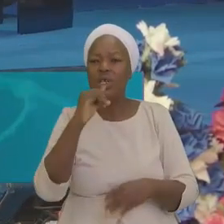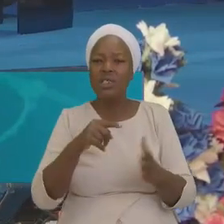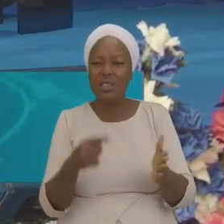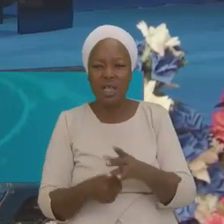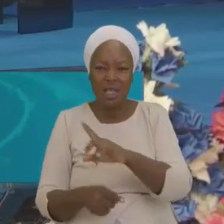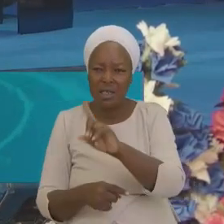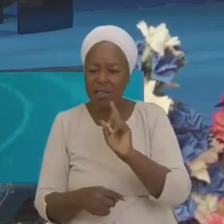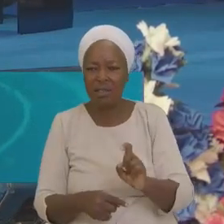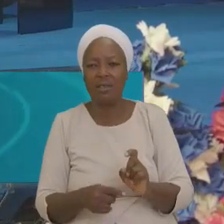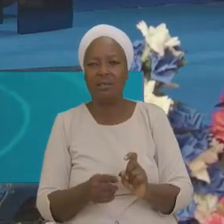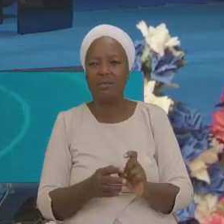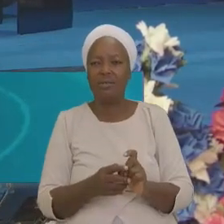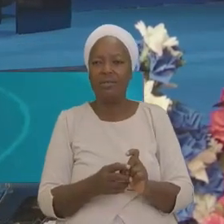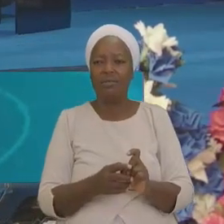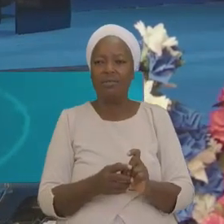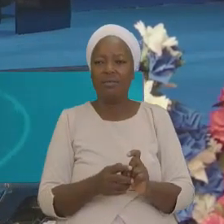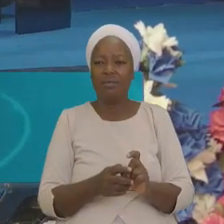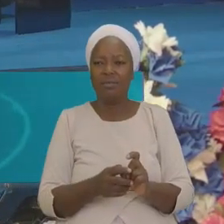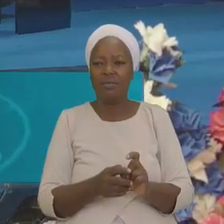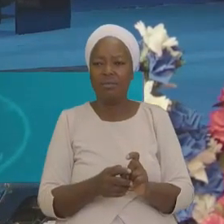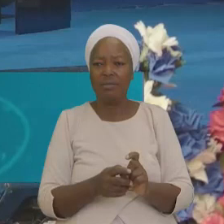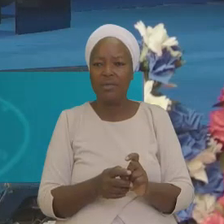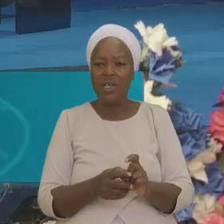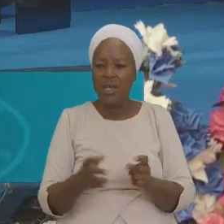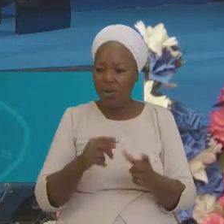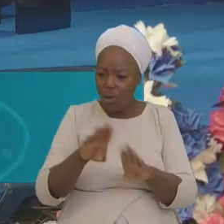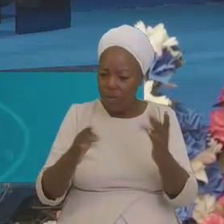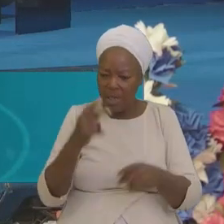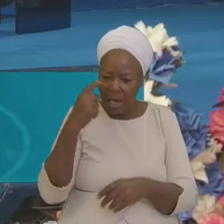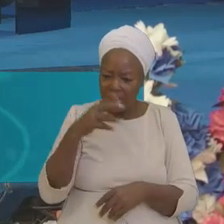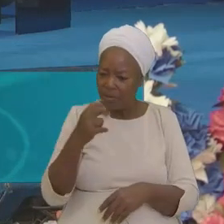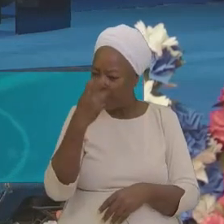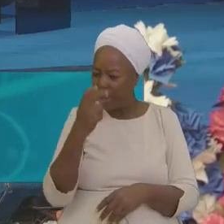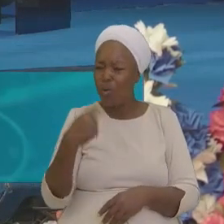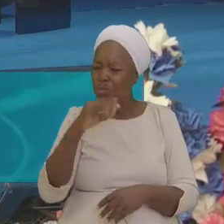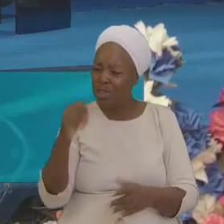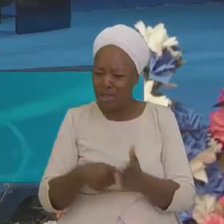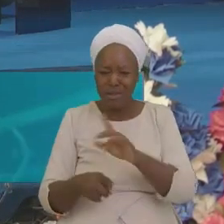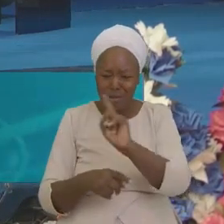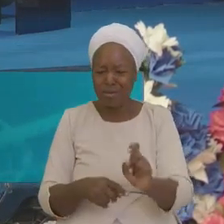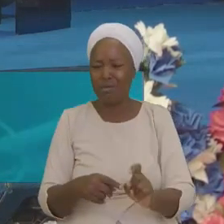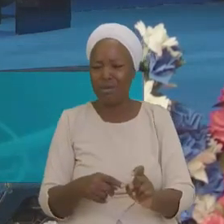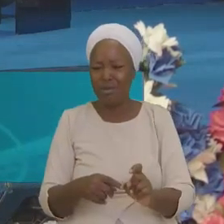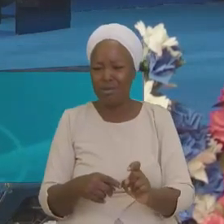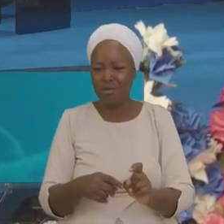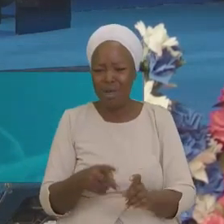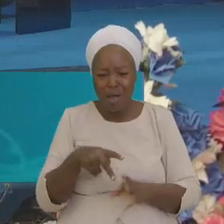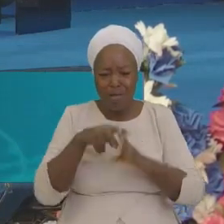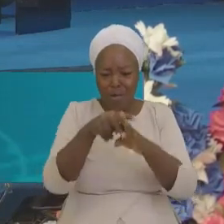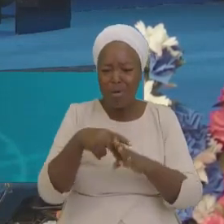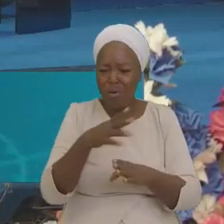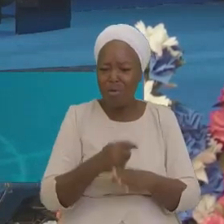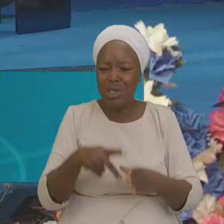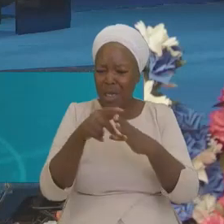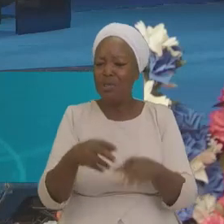Opening the eyes of the blind, who is this? riding on an ass. Who is